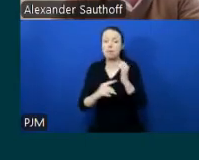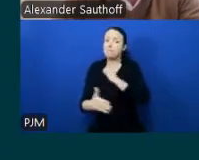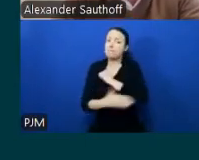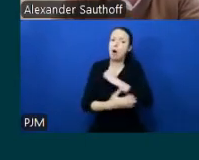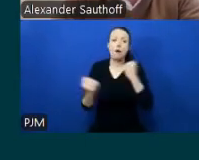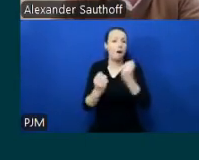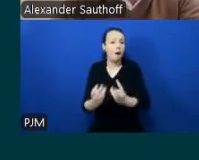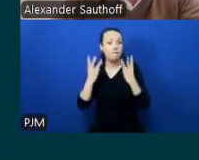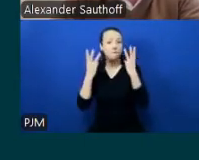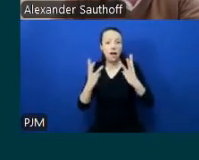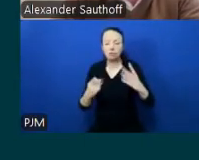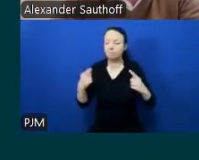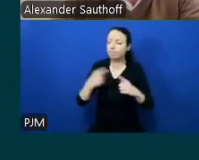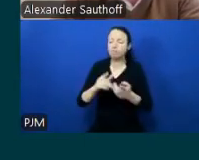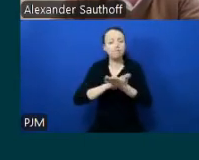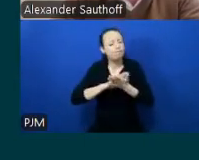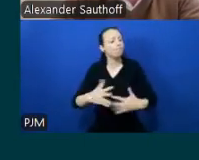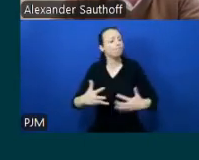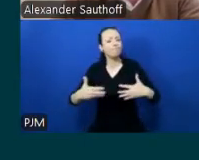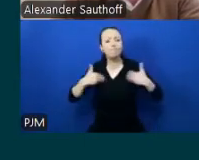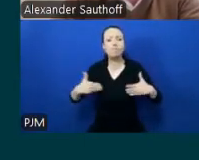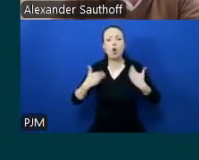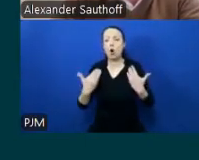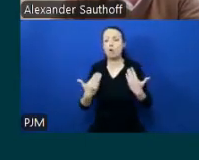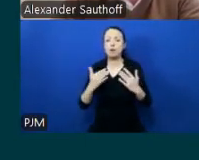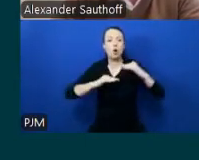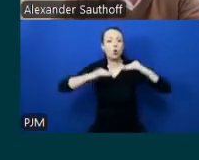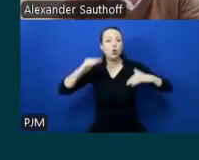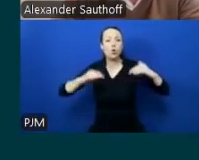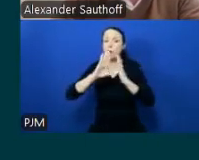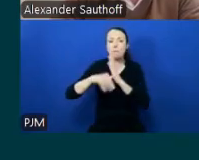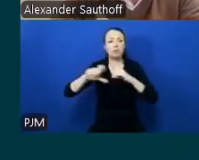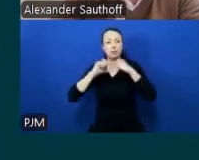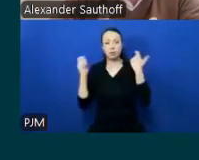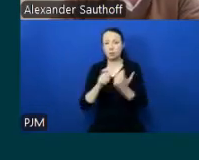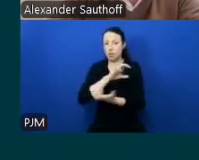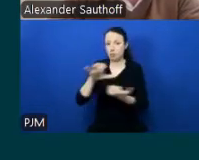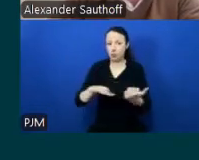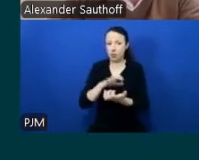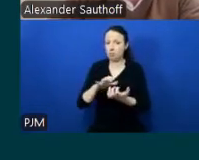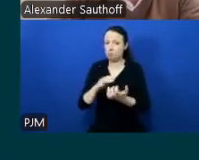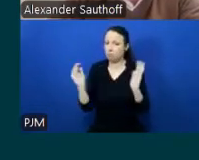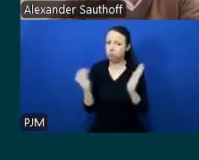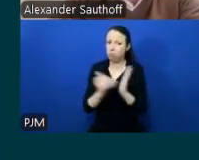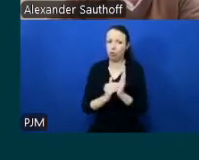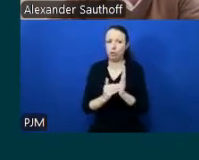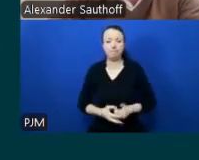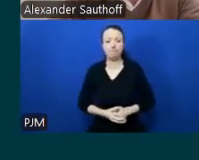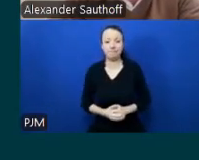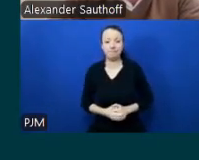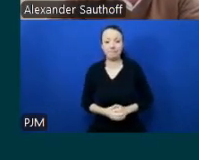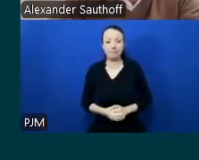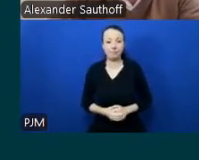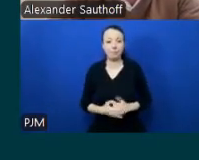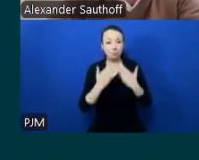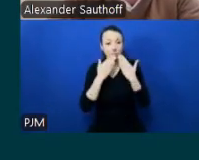healthy, livable, and sustainable cities around the globe. So this perspective reminds us that urban nature is